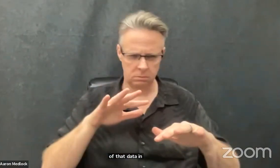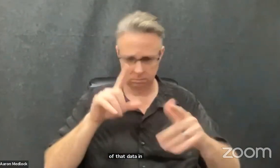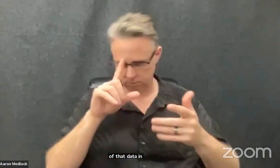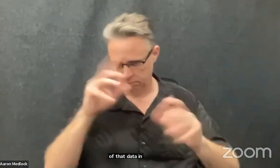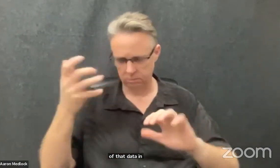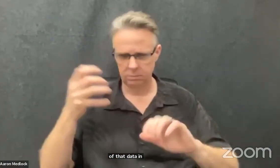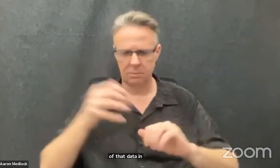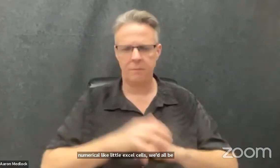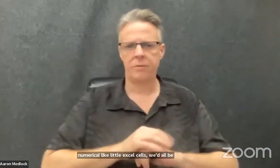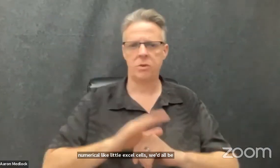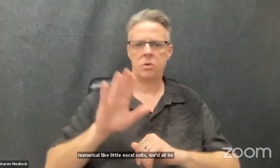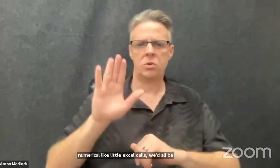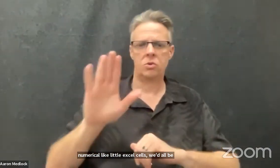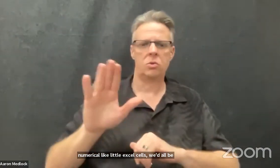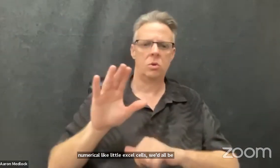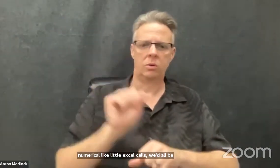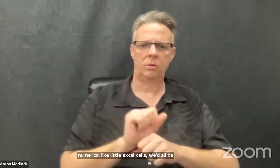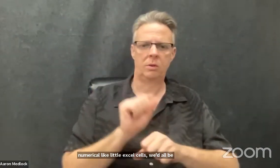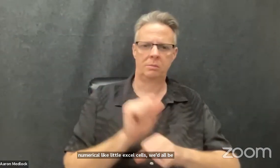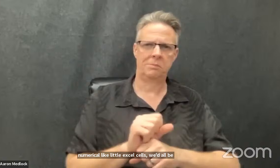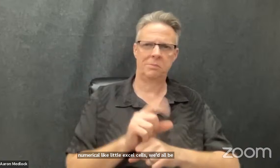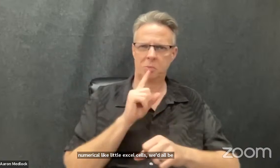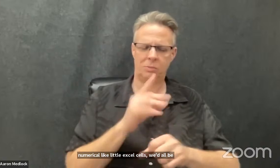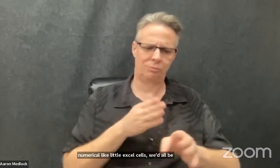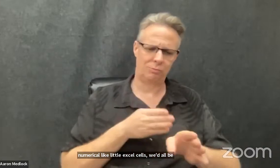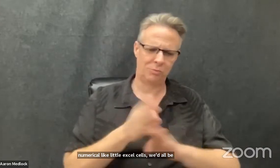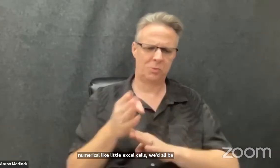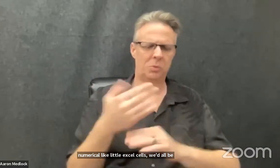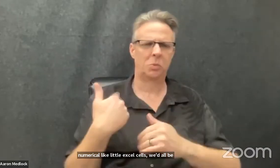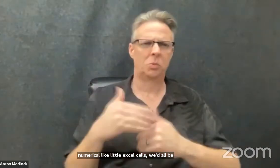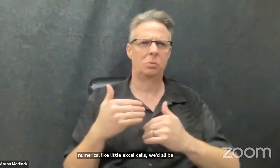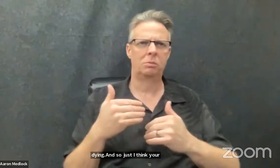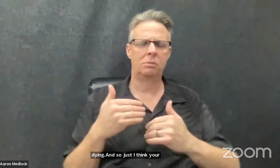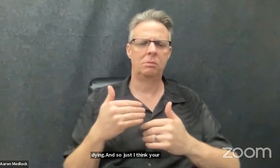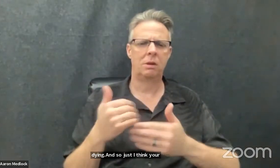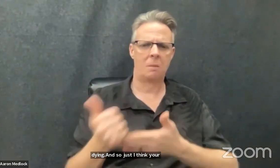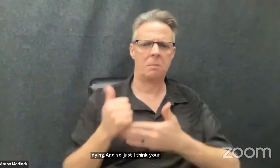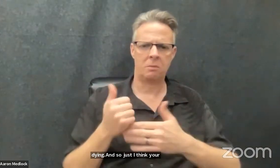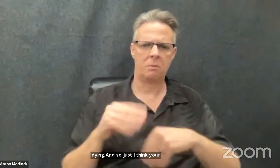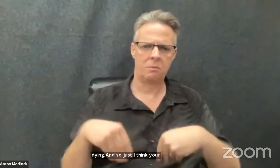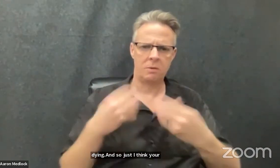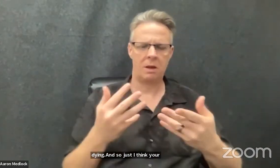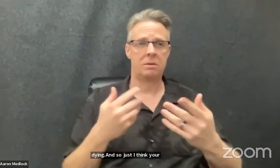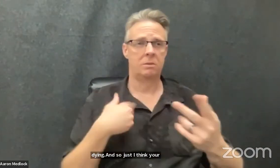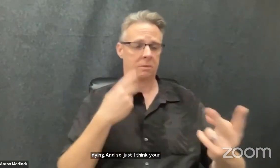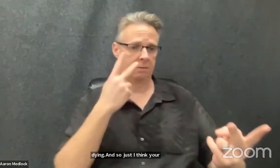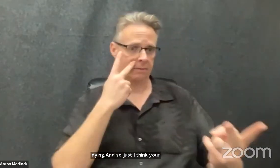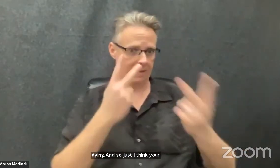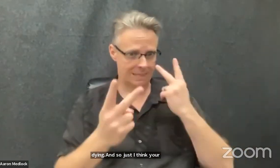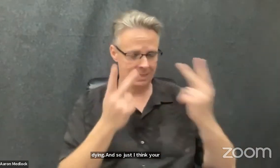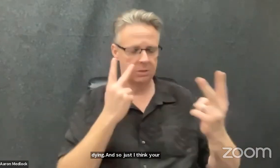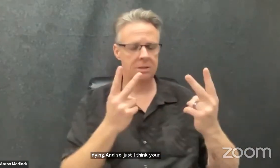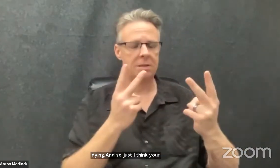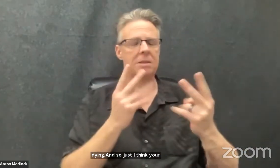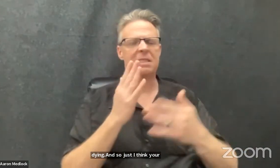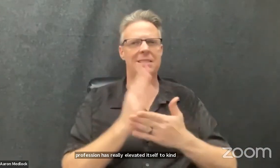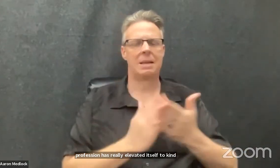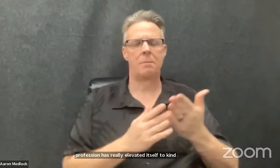your profession has really elevated itself to try and provide it graphically so that people who